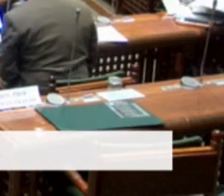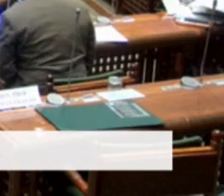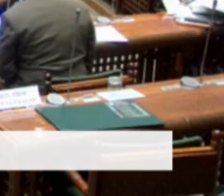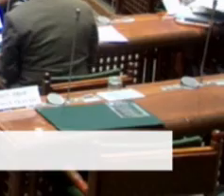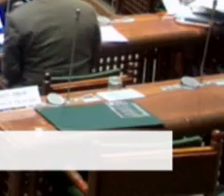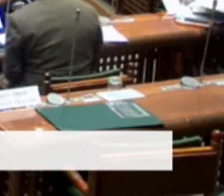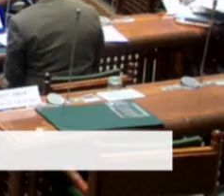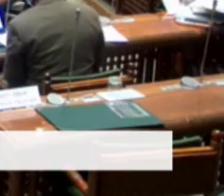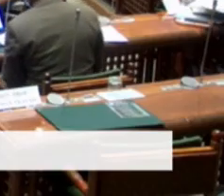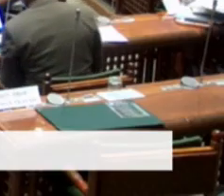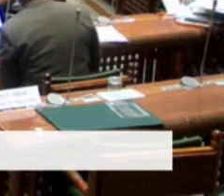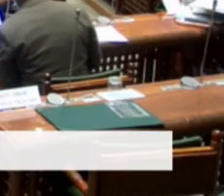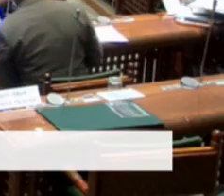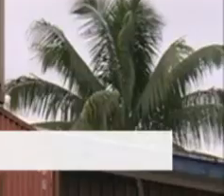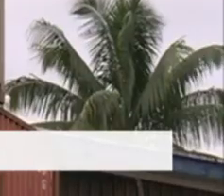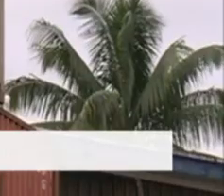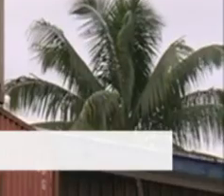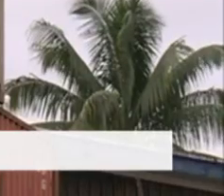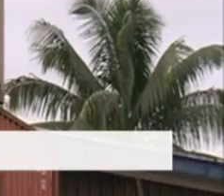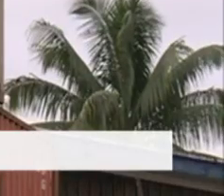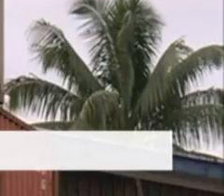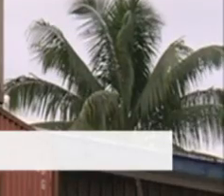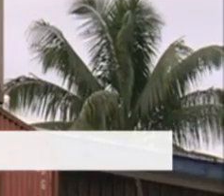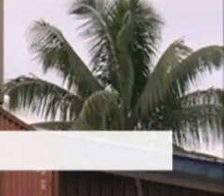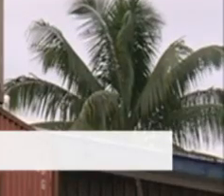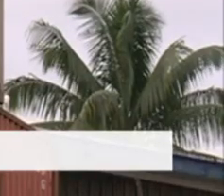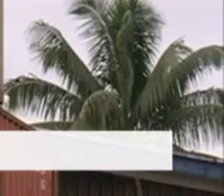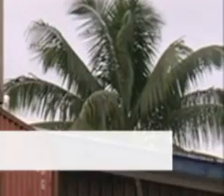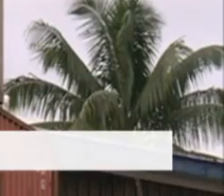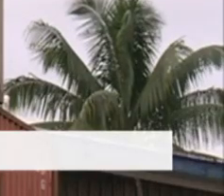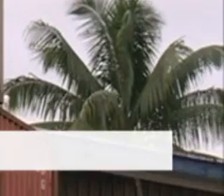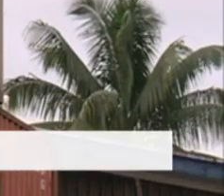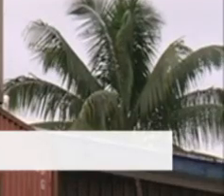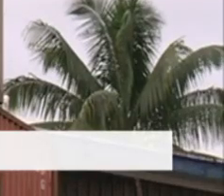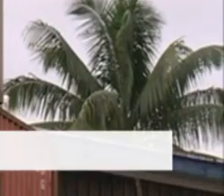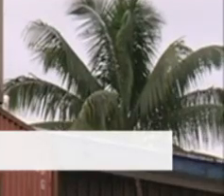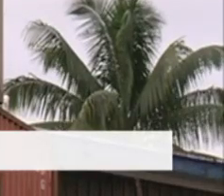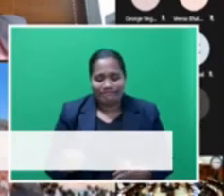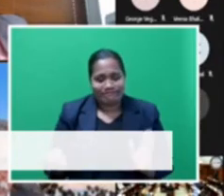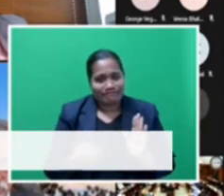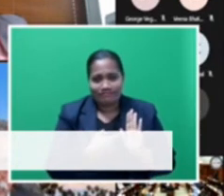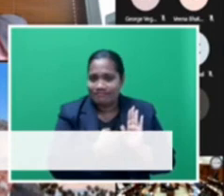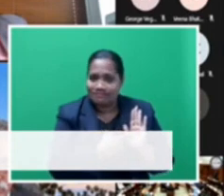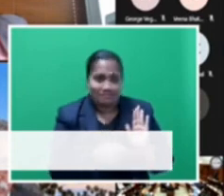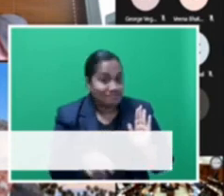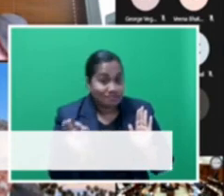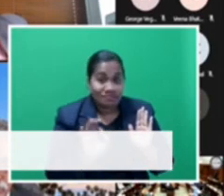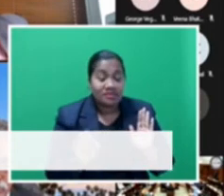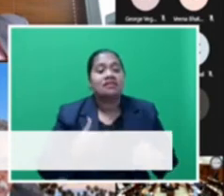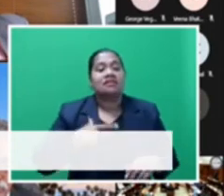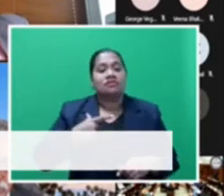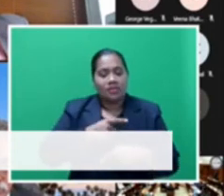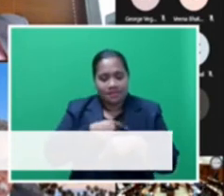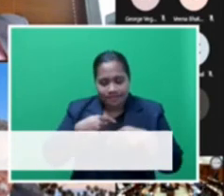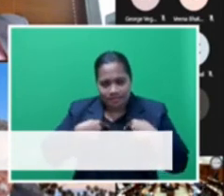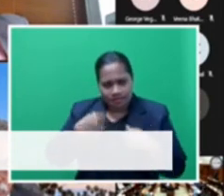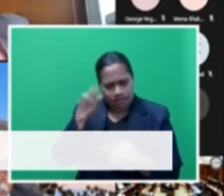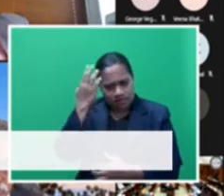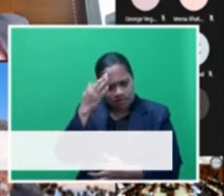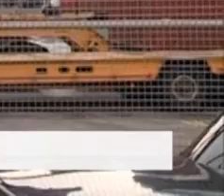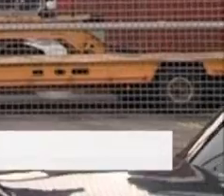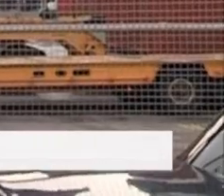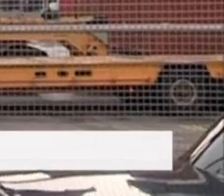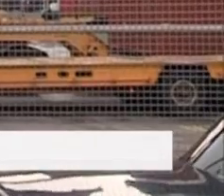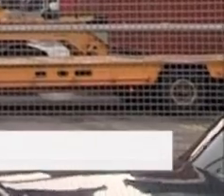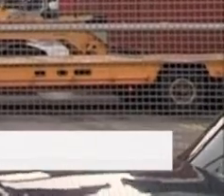bill will create an attractive investment climate, increase foreign and domestic investments, generate employment and promote growth for the benefit